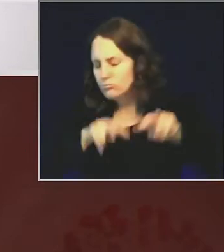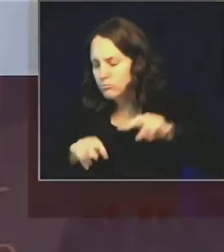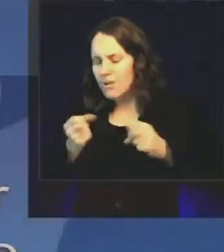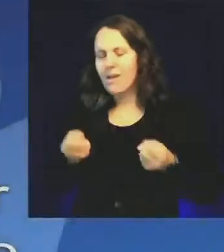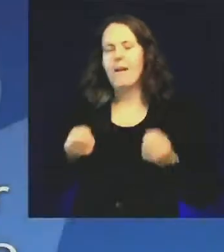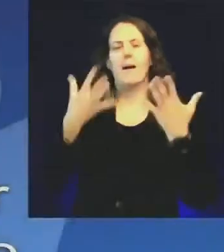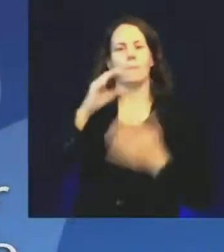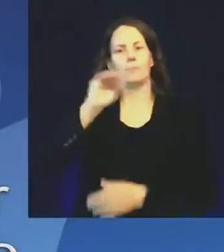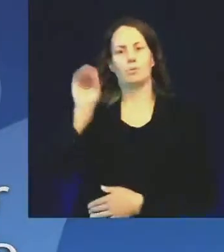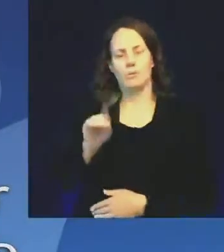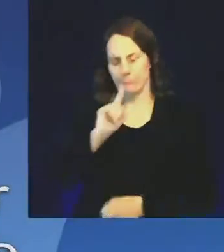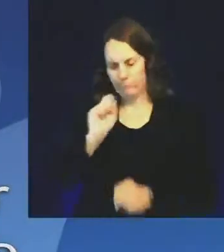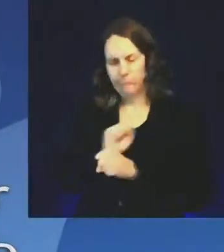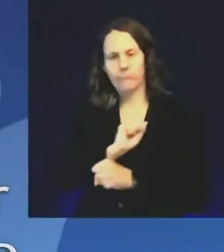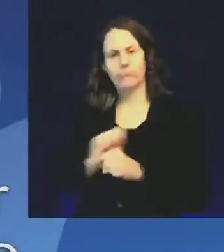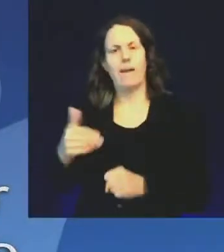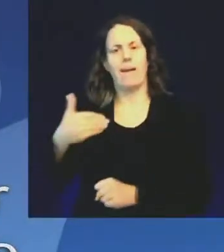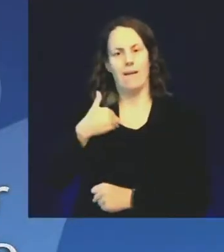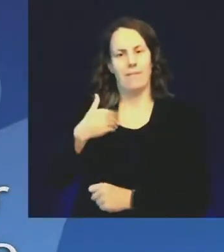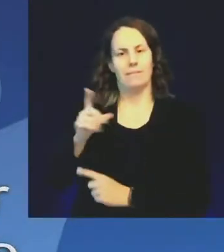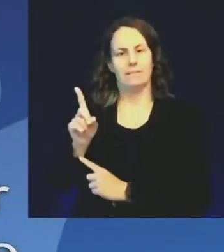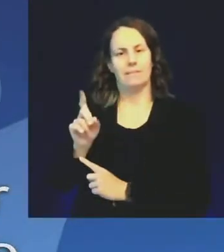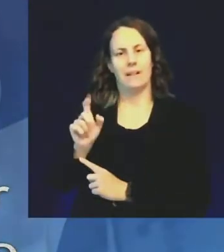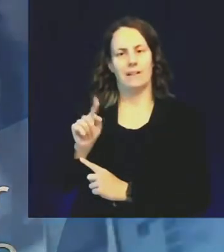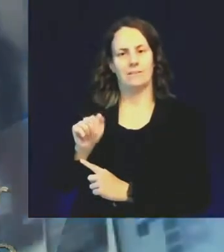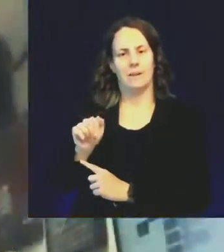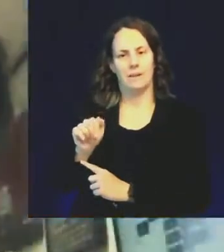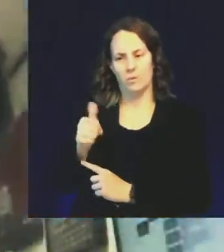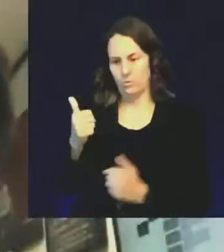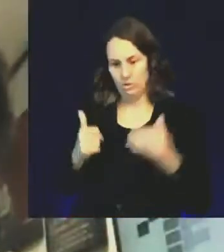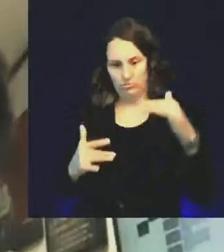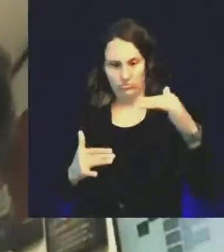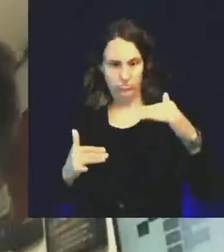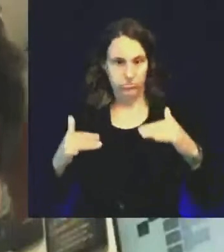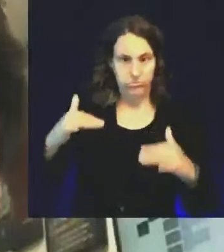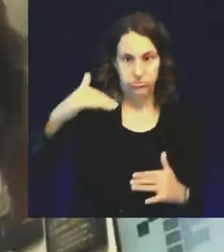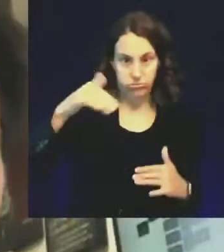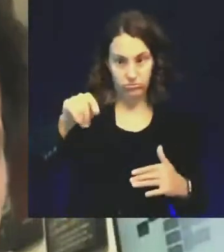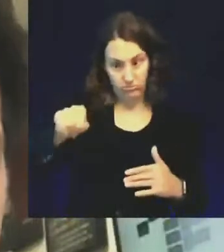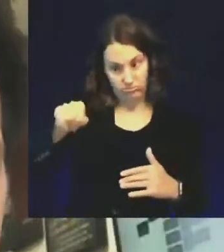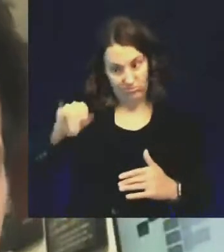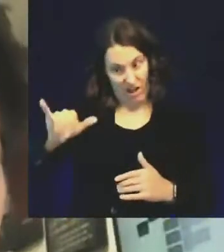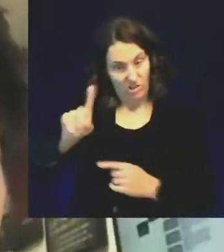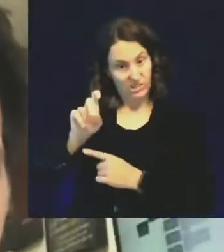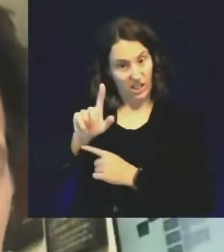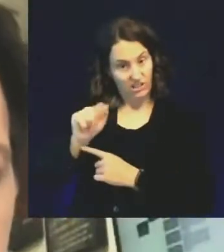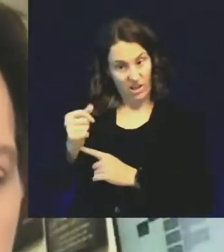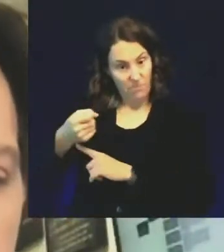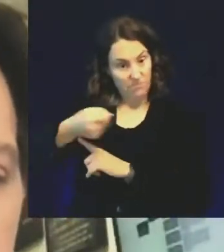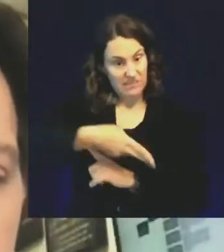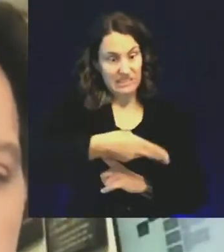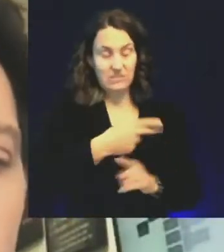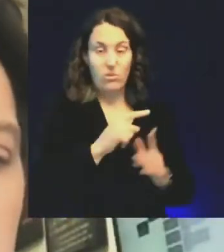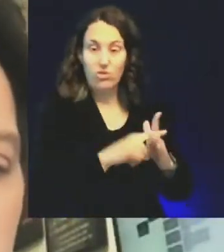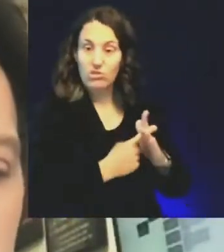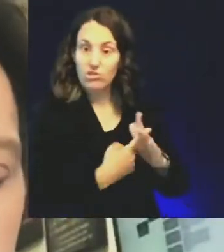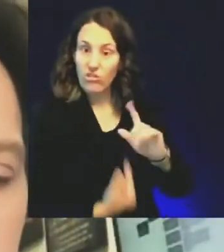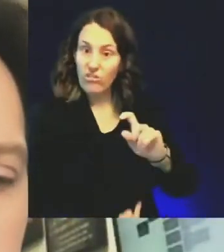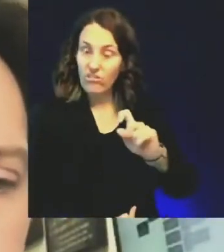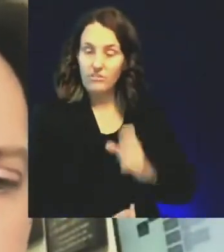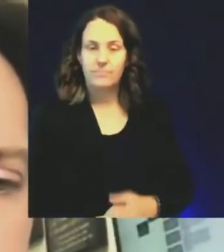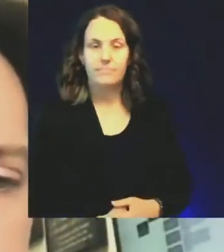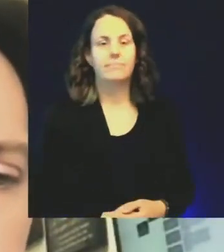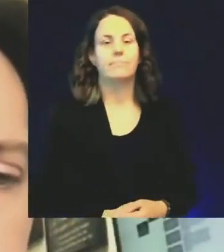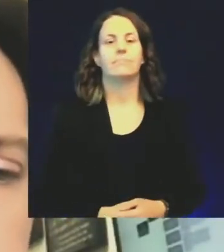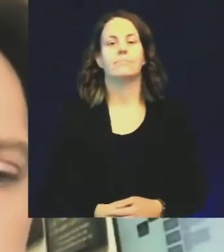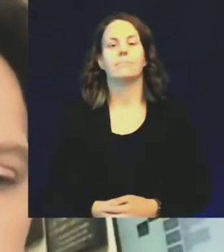Dr. Westergaard, do you want to start on that? I can't give you a precise percentage. But we can have a ballpark,